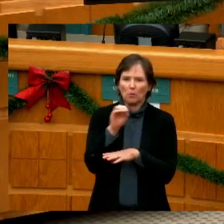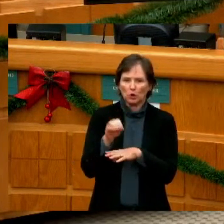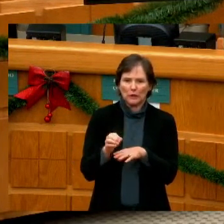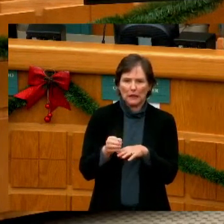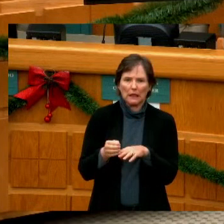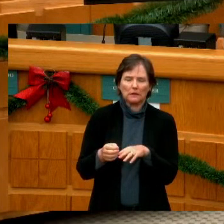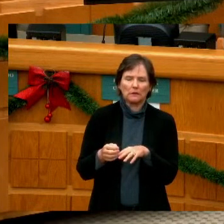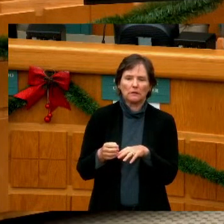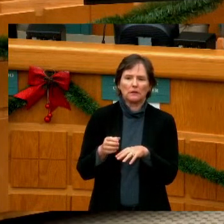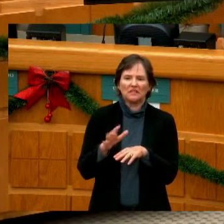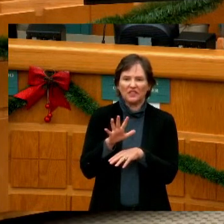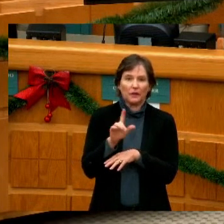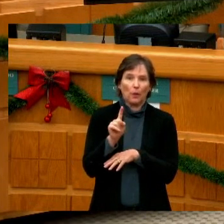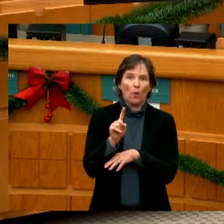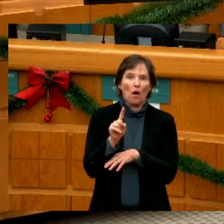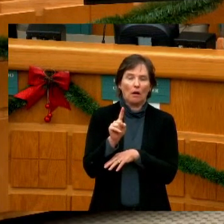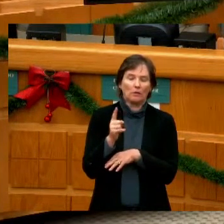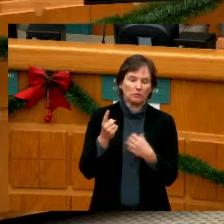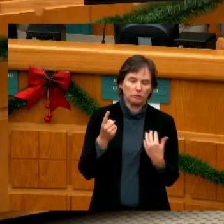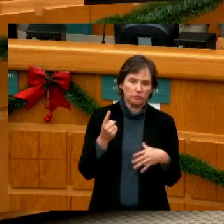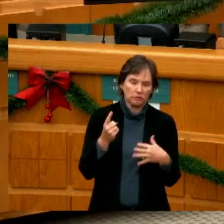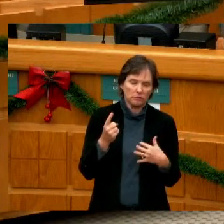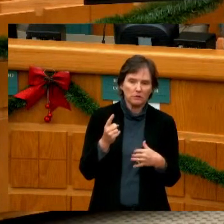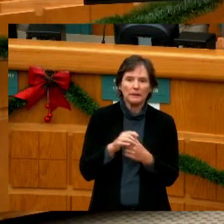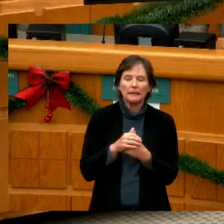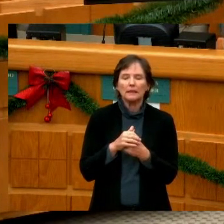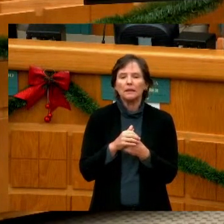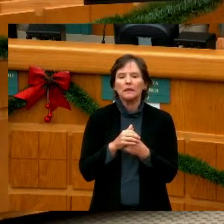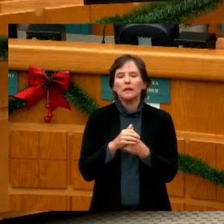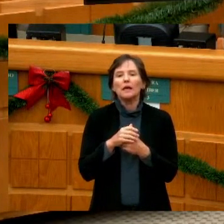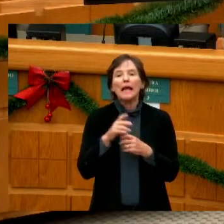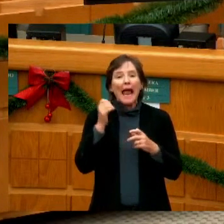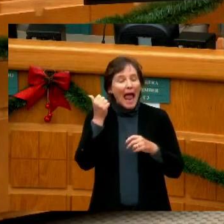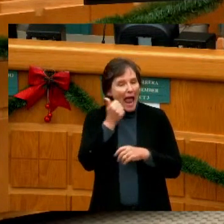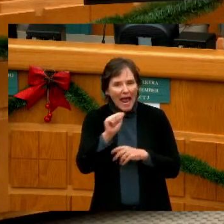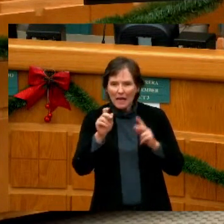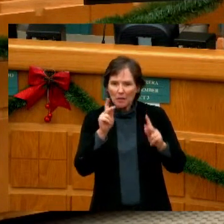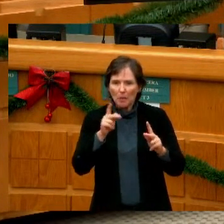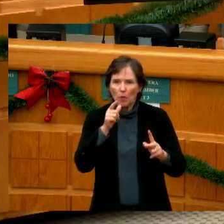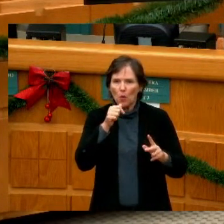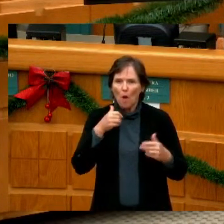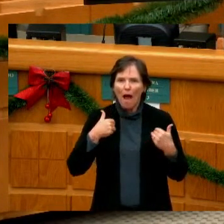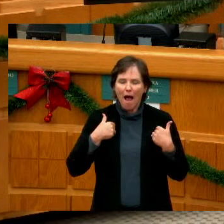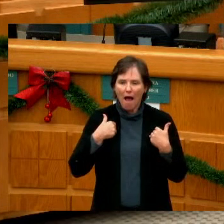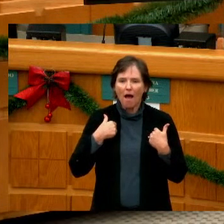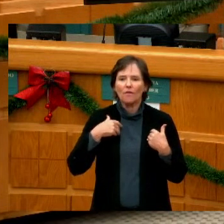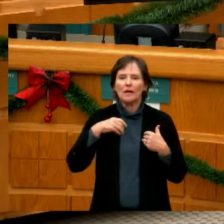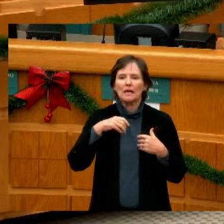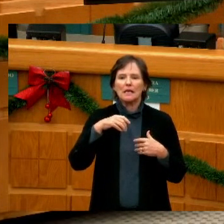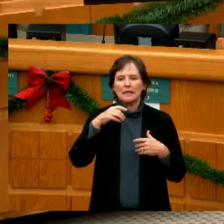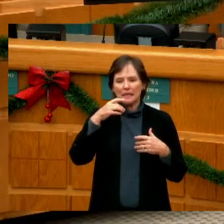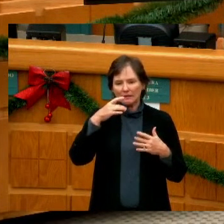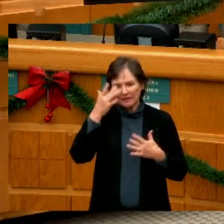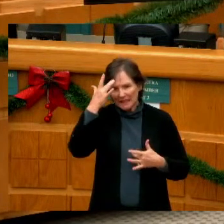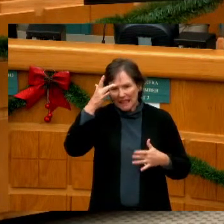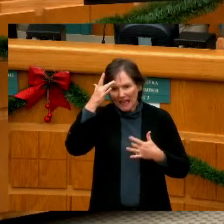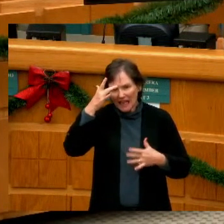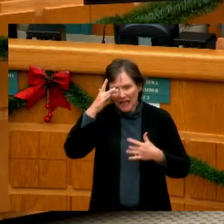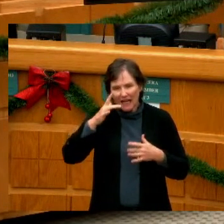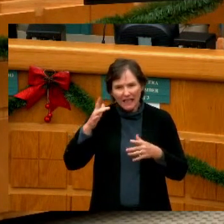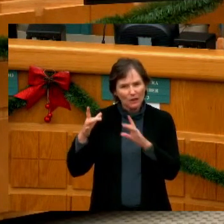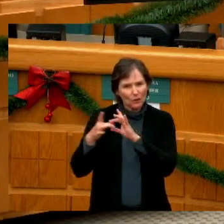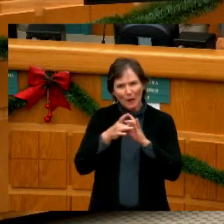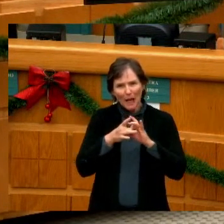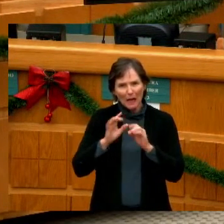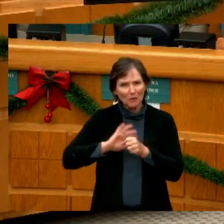to what we normally see, which is usually around 25%. Any residents that are experiencing COVID-19 symptoms